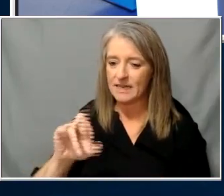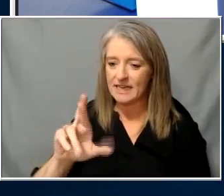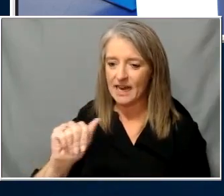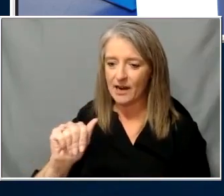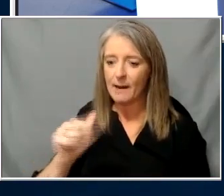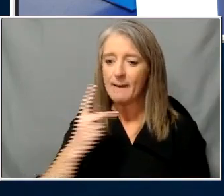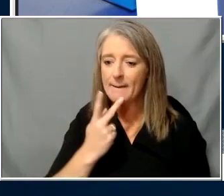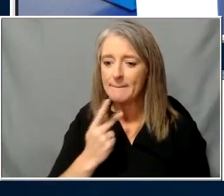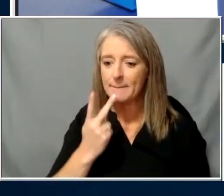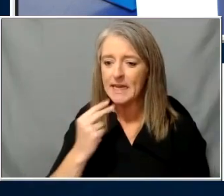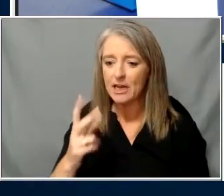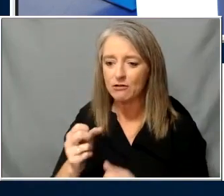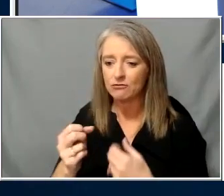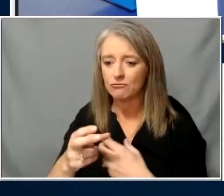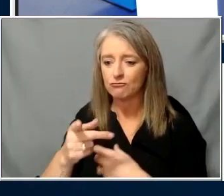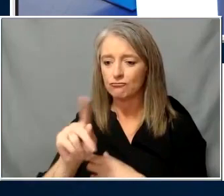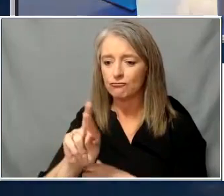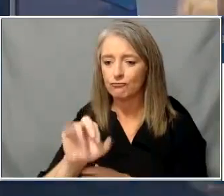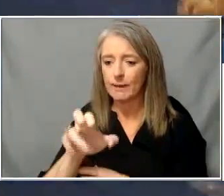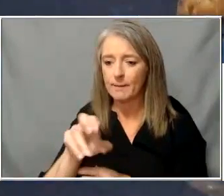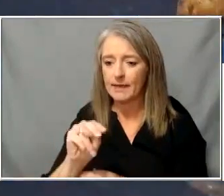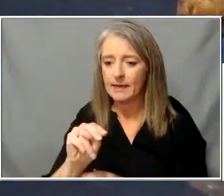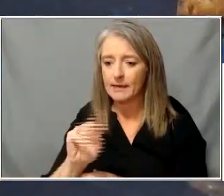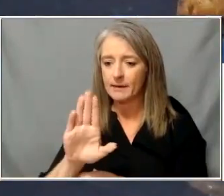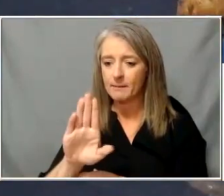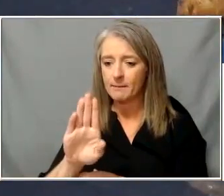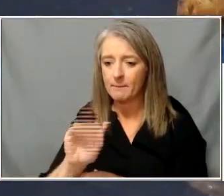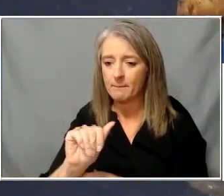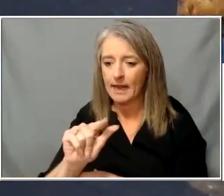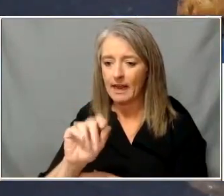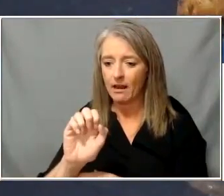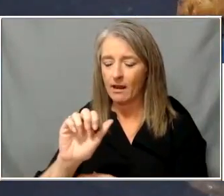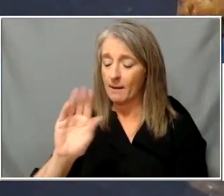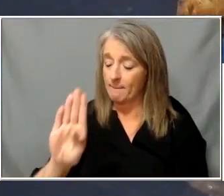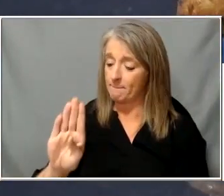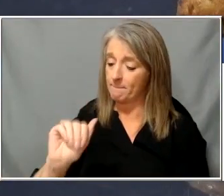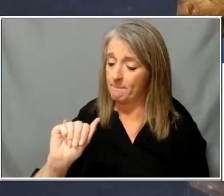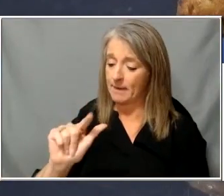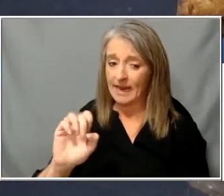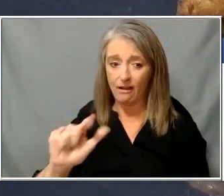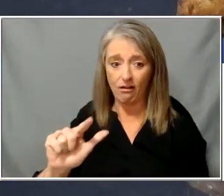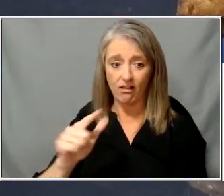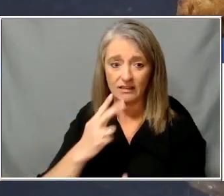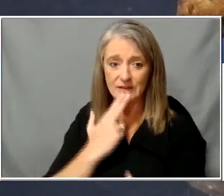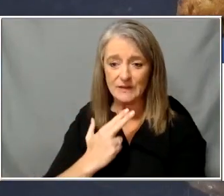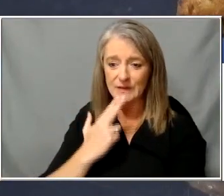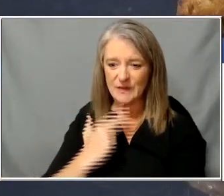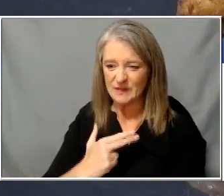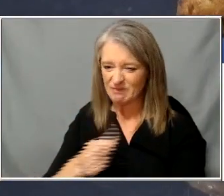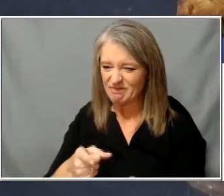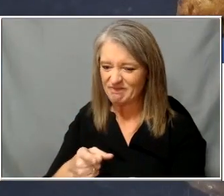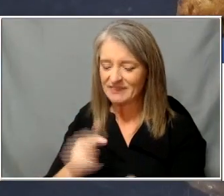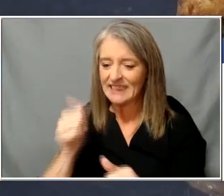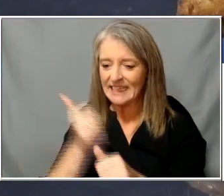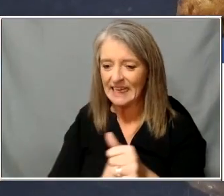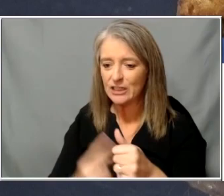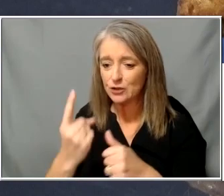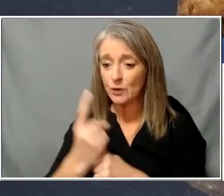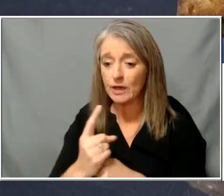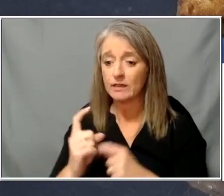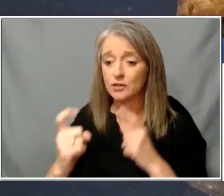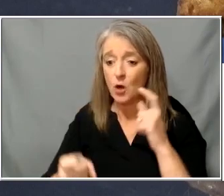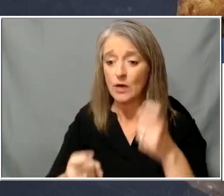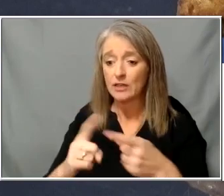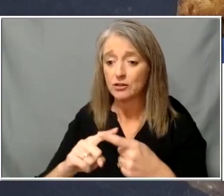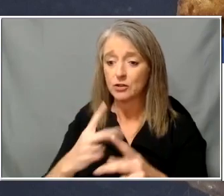bagels benefiting the University of Kansas Cancer Center. How cute are those? A portion of the proceeds for each bagel will be donated to the Cancer Center. They've been